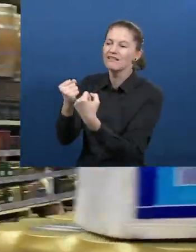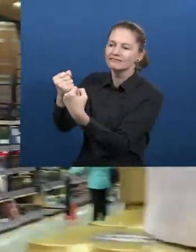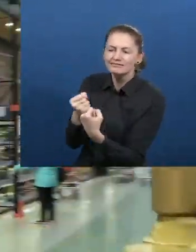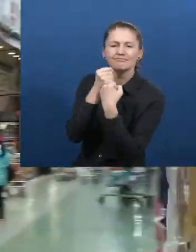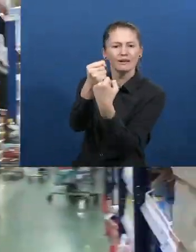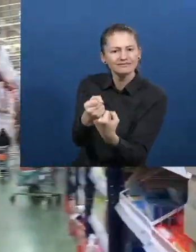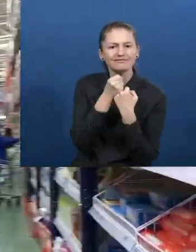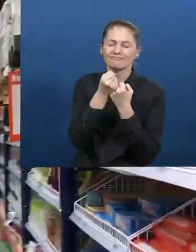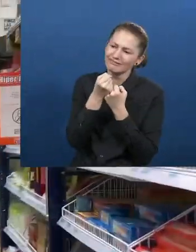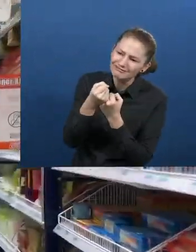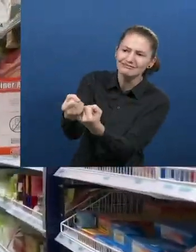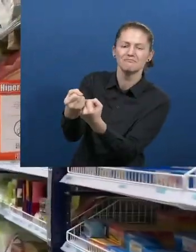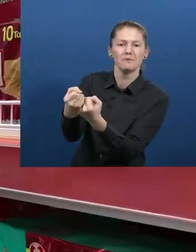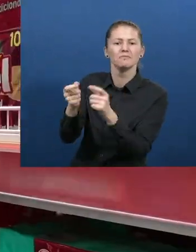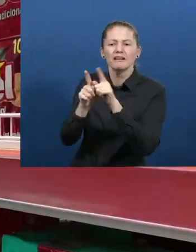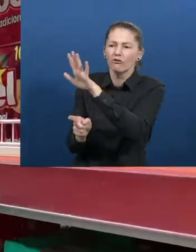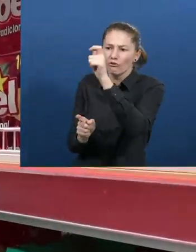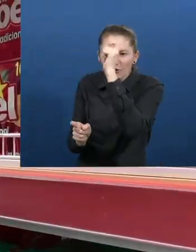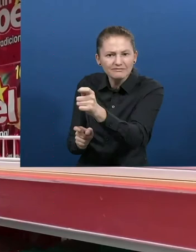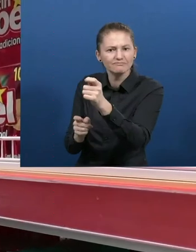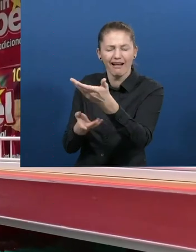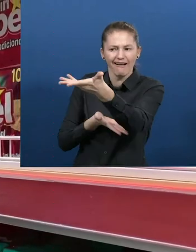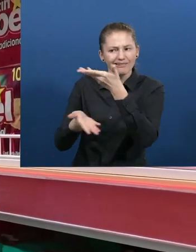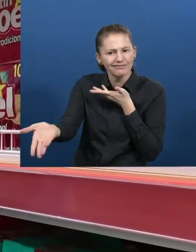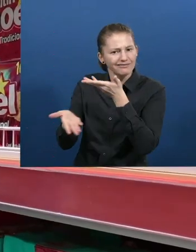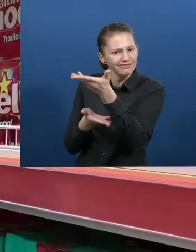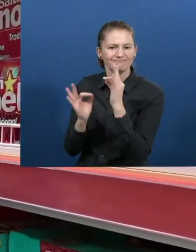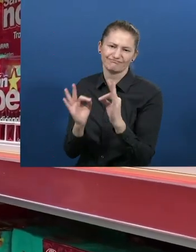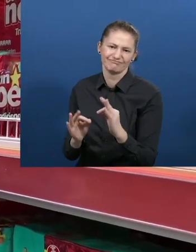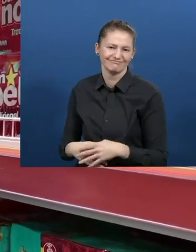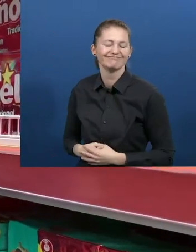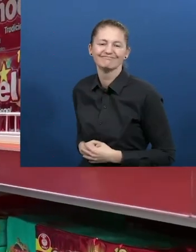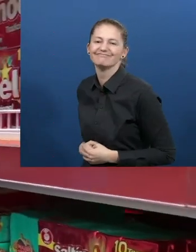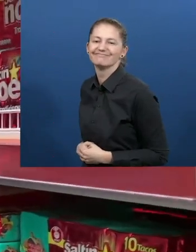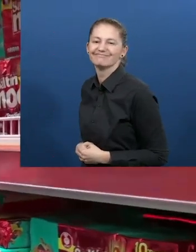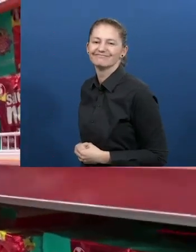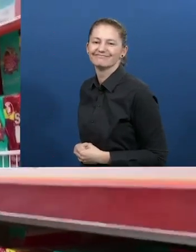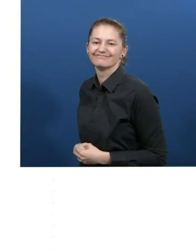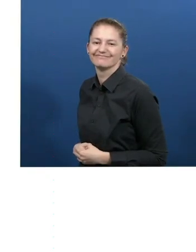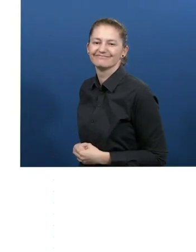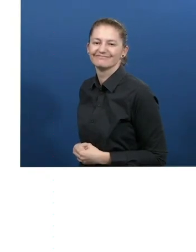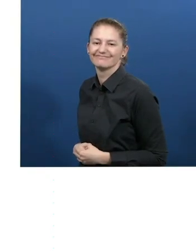que ellos crean y me ha tenido el respeto de cada uno de ellos.